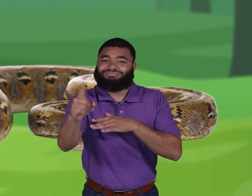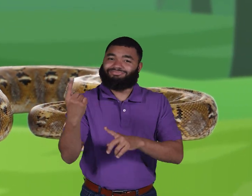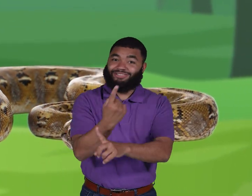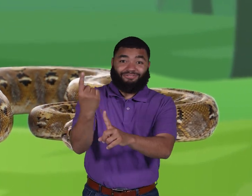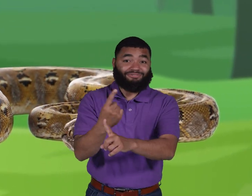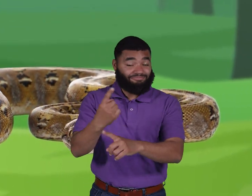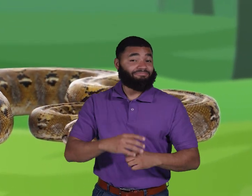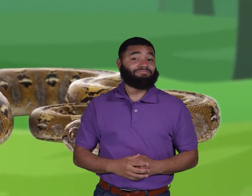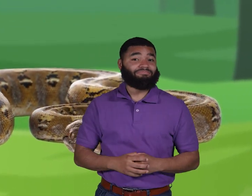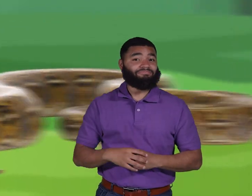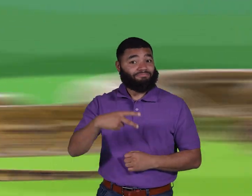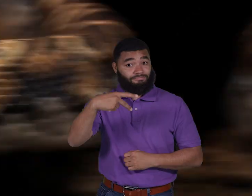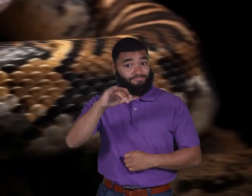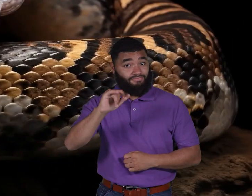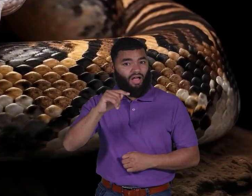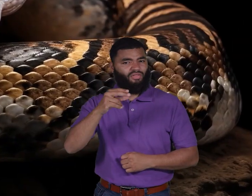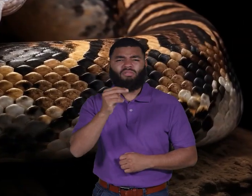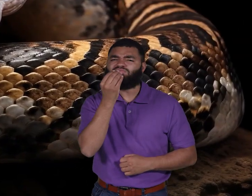What do they eat?